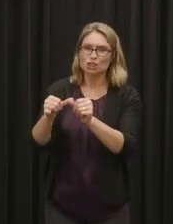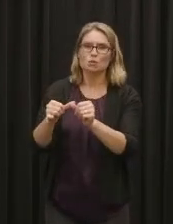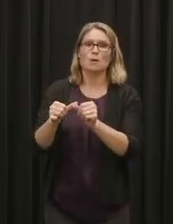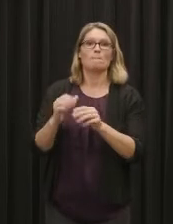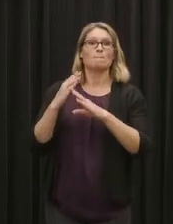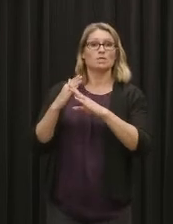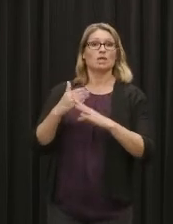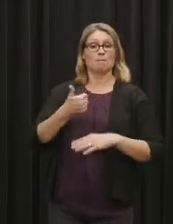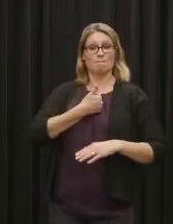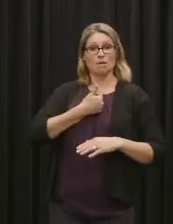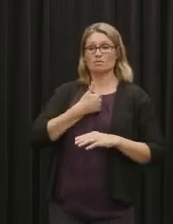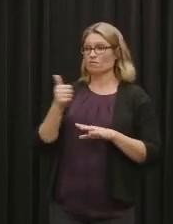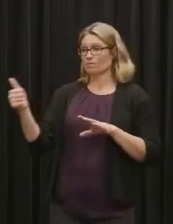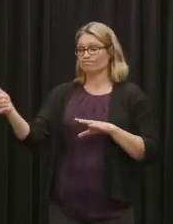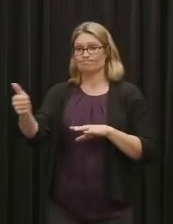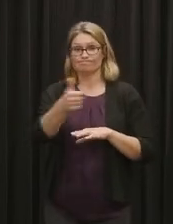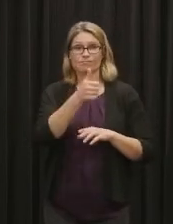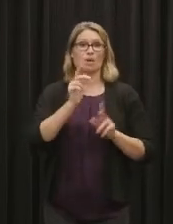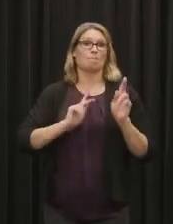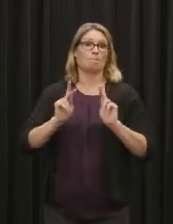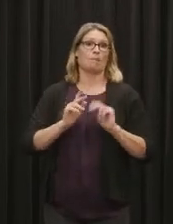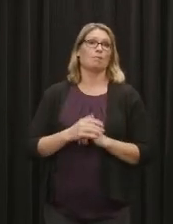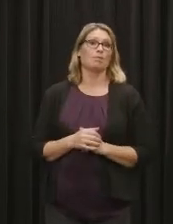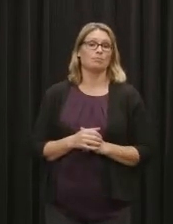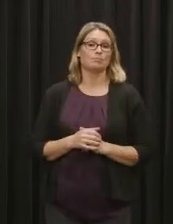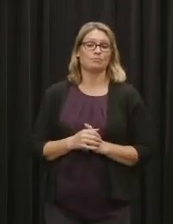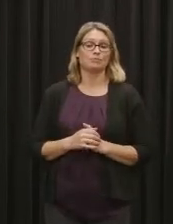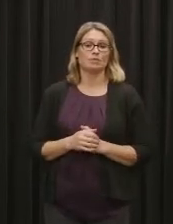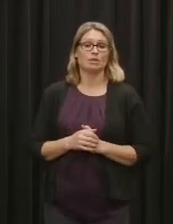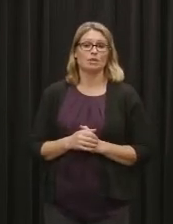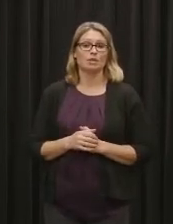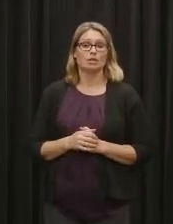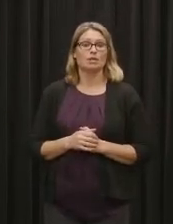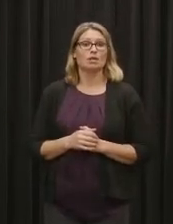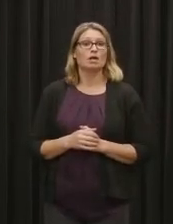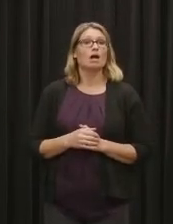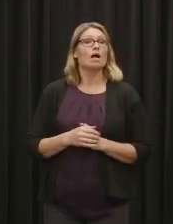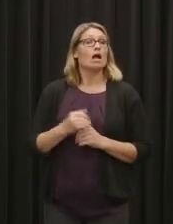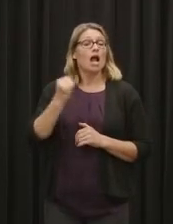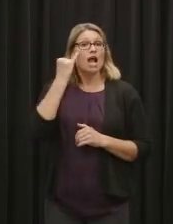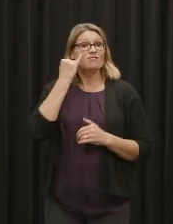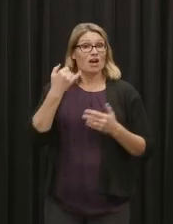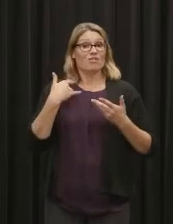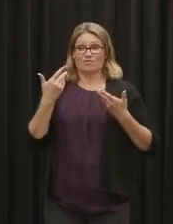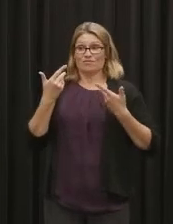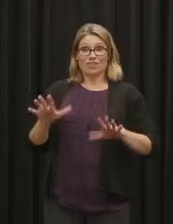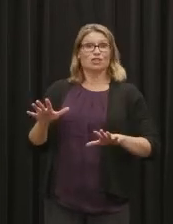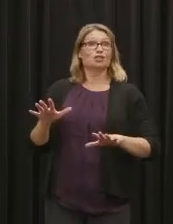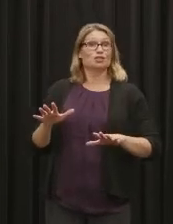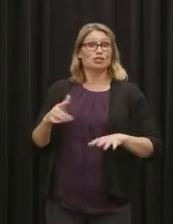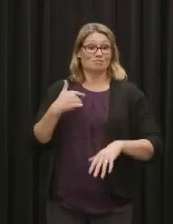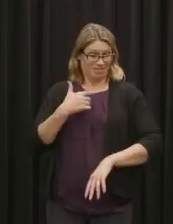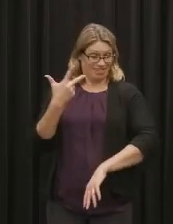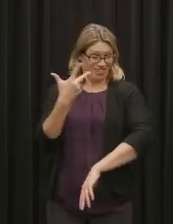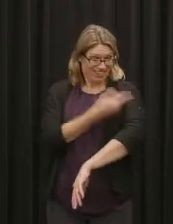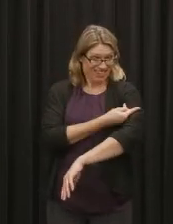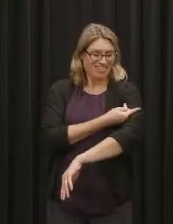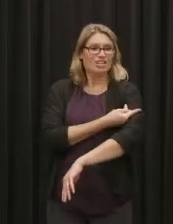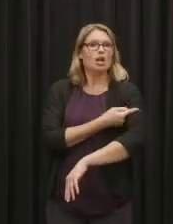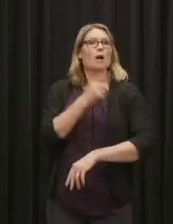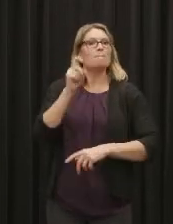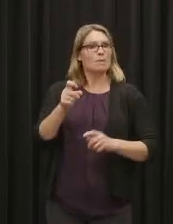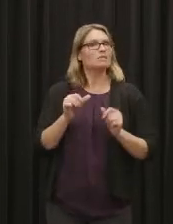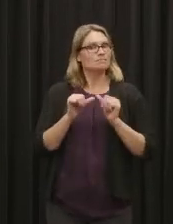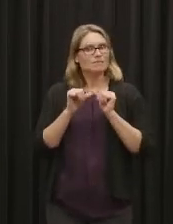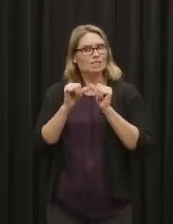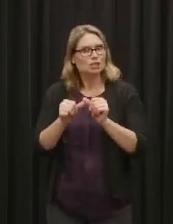and safety. And even those who do become immunized early will need to continue